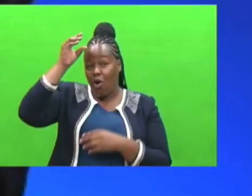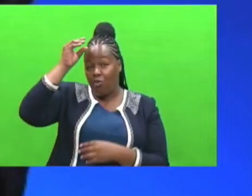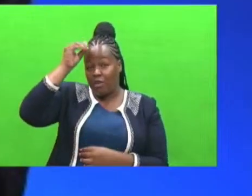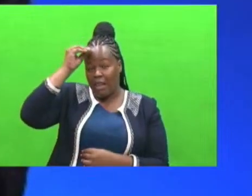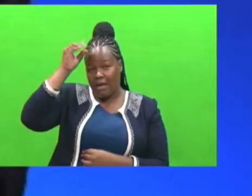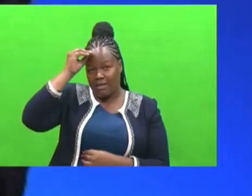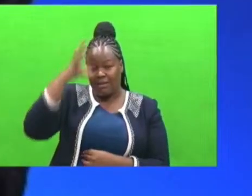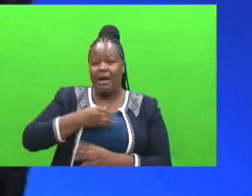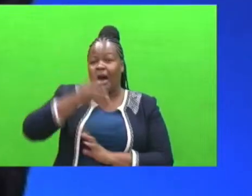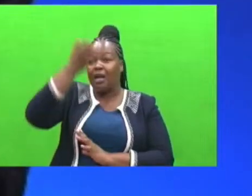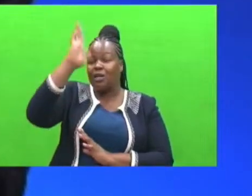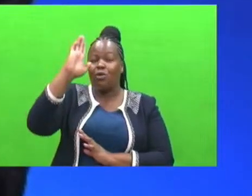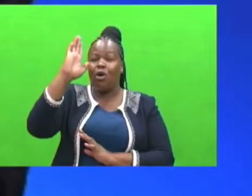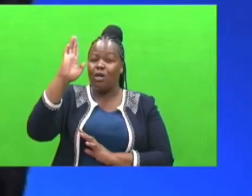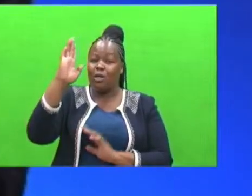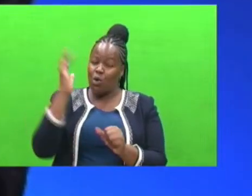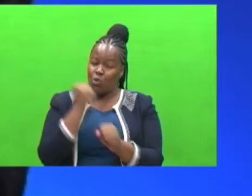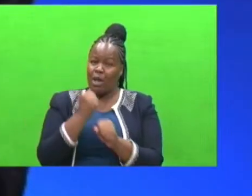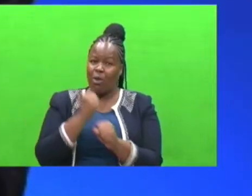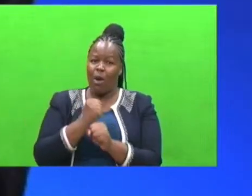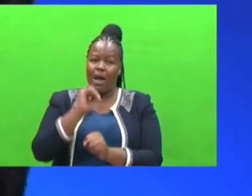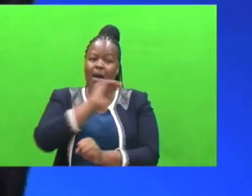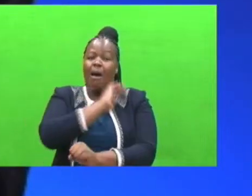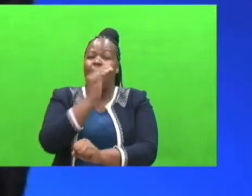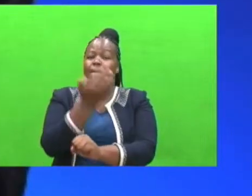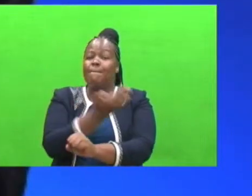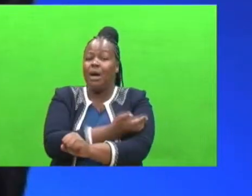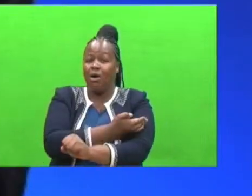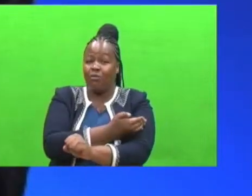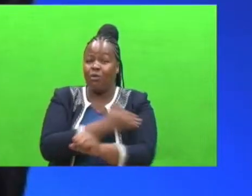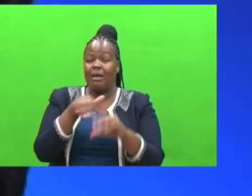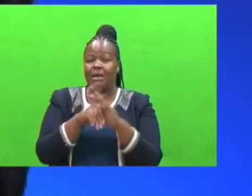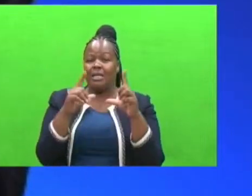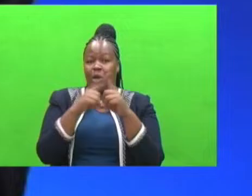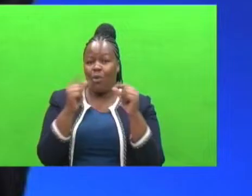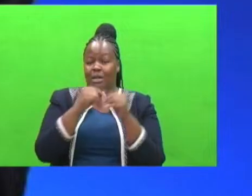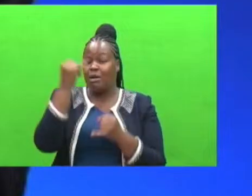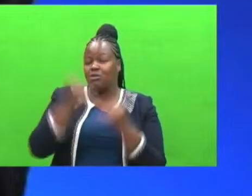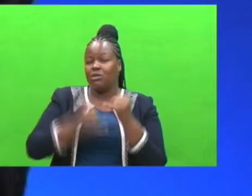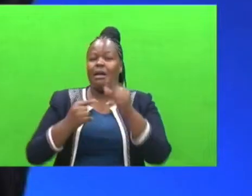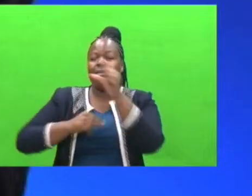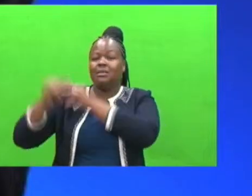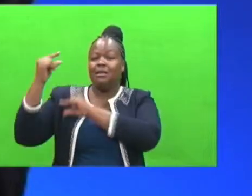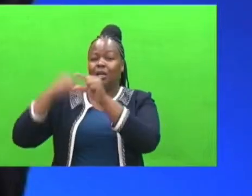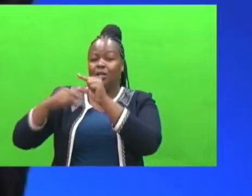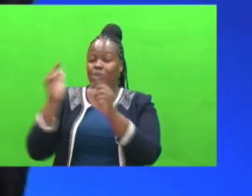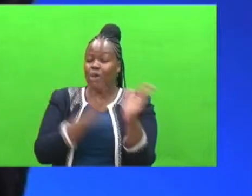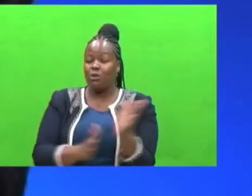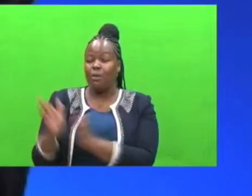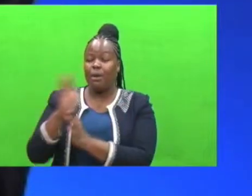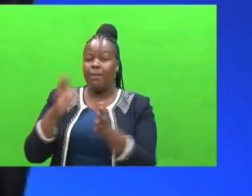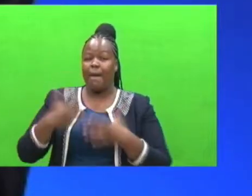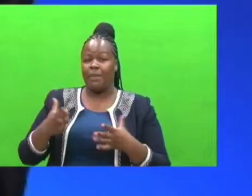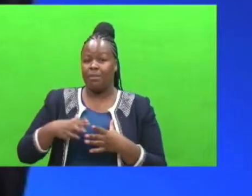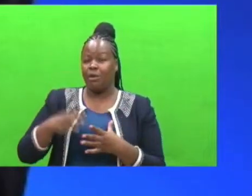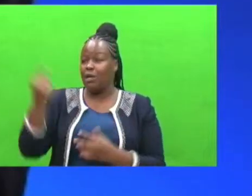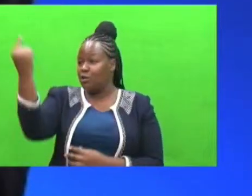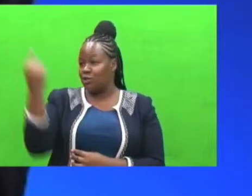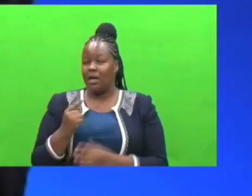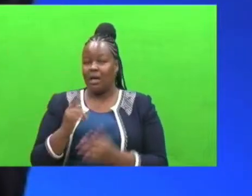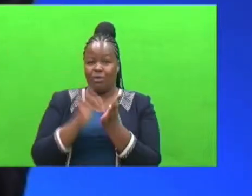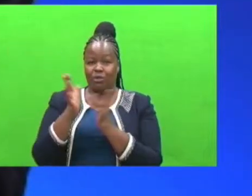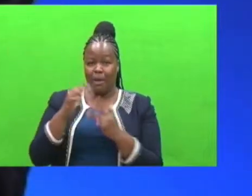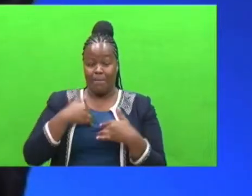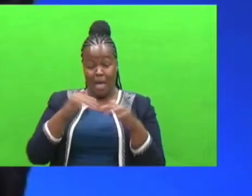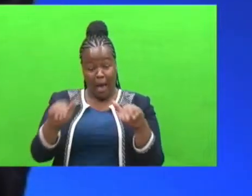move powerfully through His Word to a last generation to prepare people for the coming of Jesus. I look forward to these